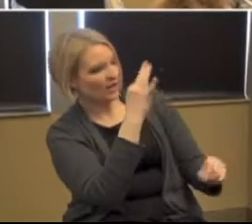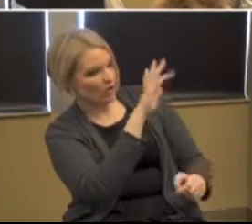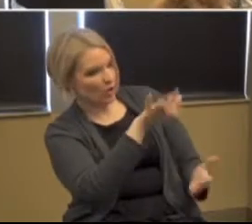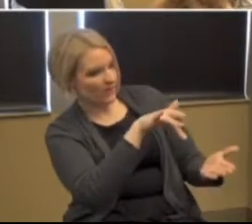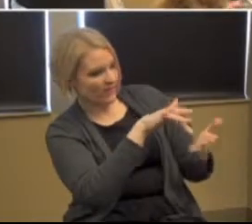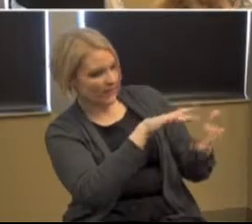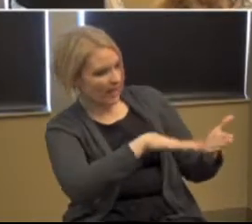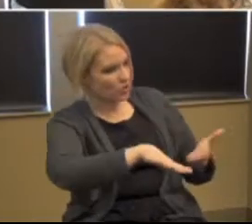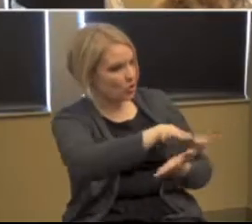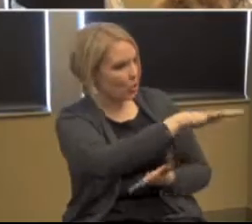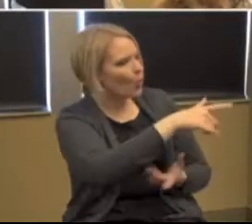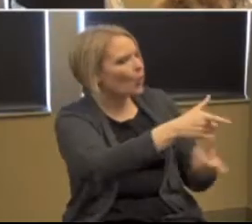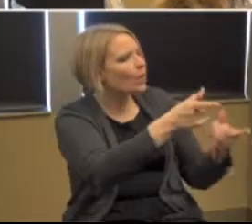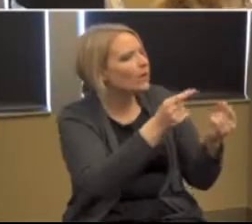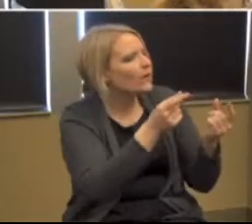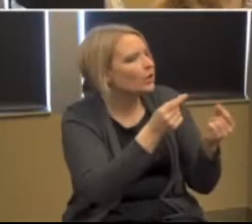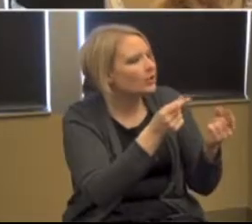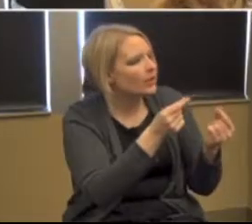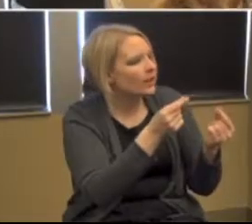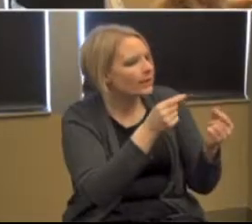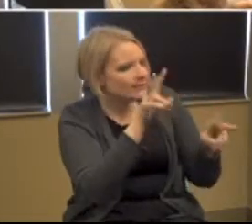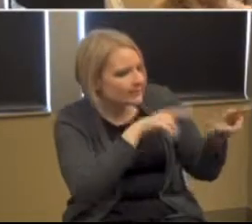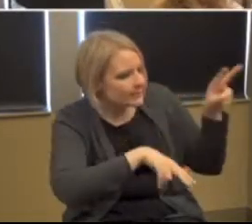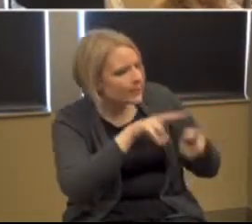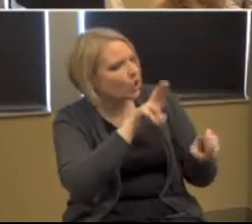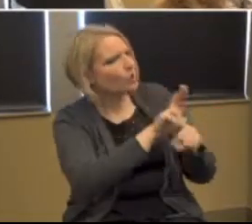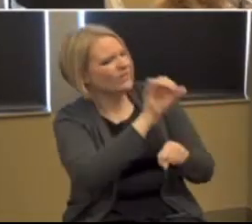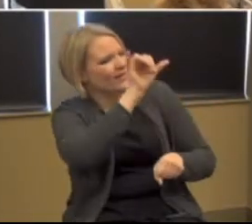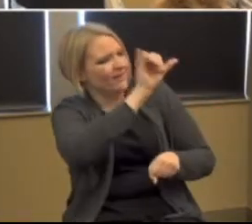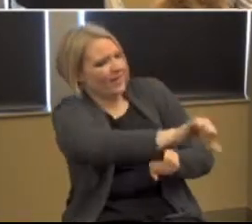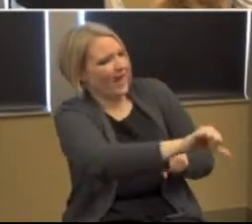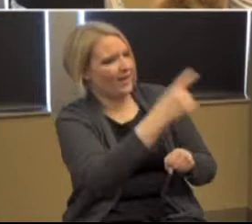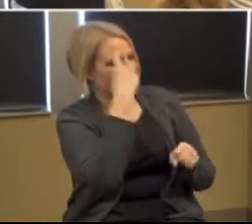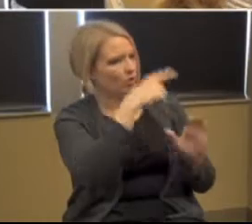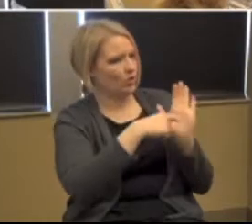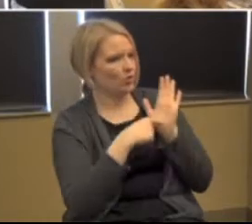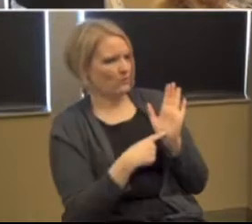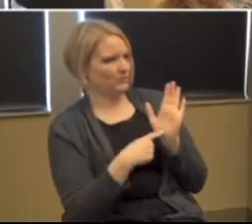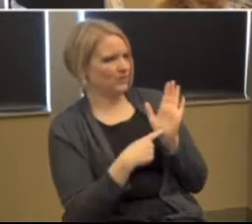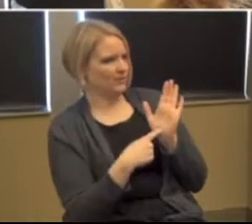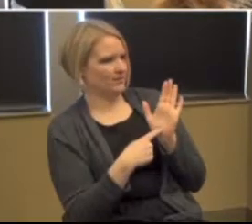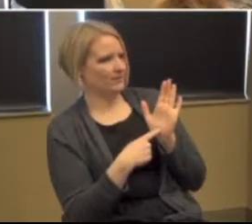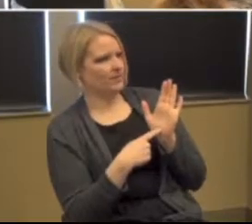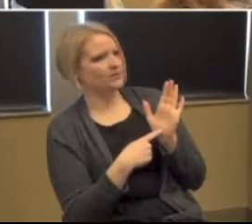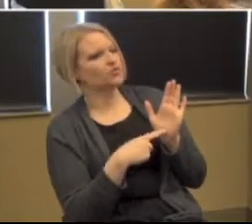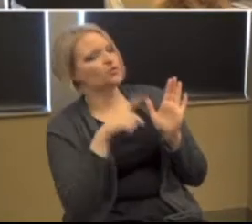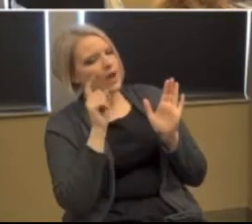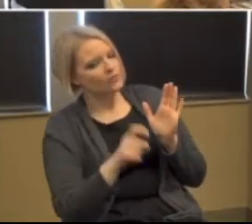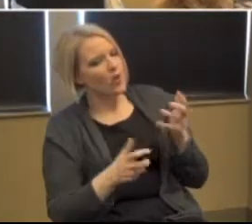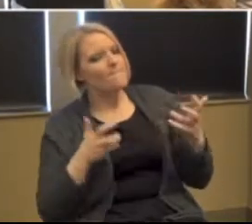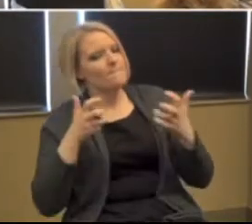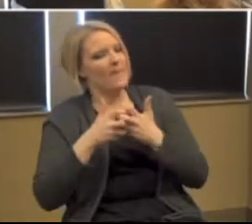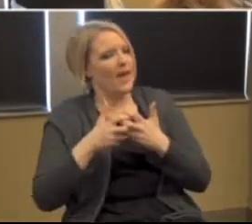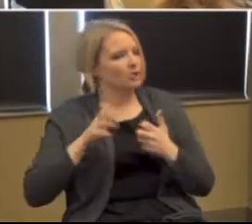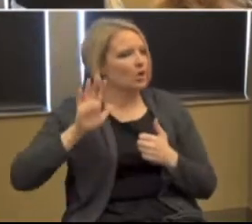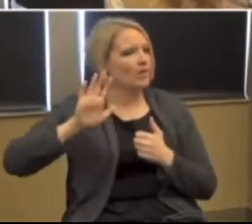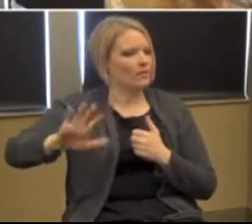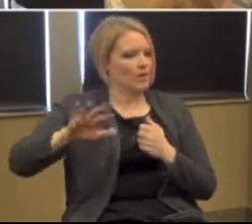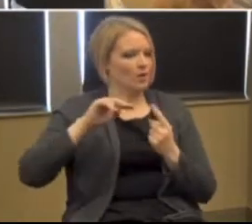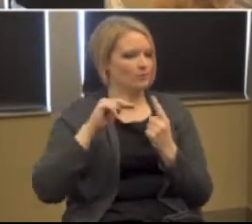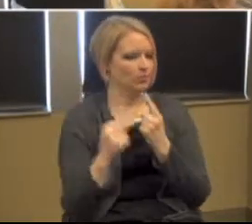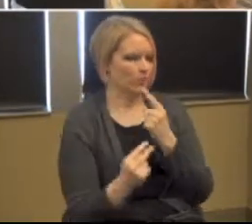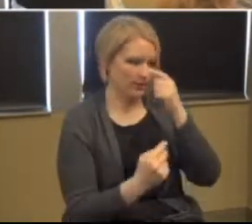what are they doing at that center, and use that item. So you're going to choose things that have meaning to the student.